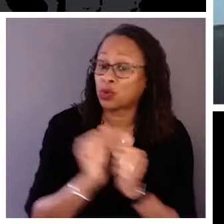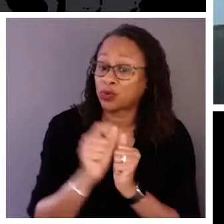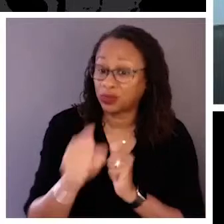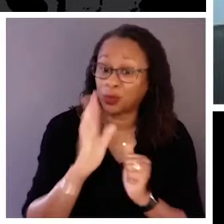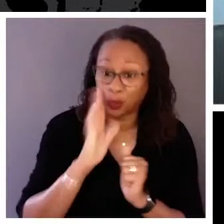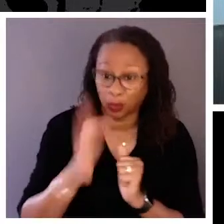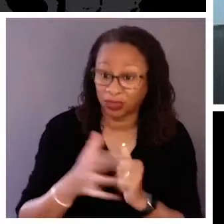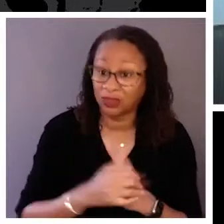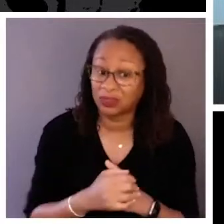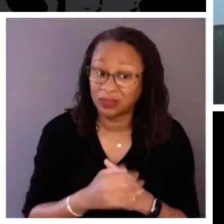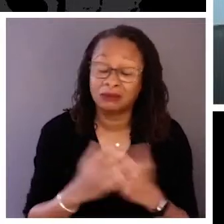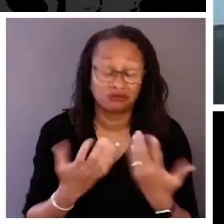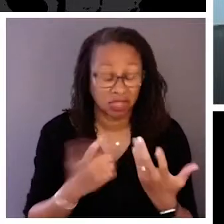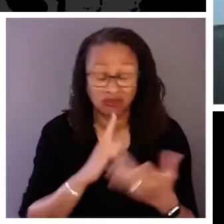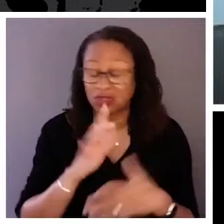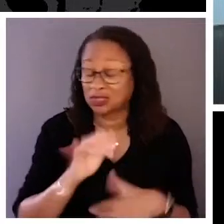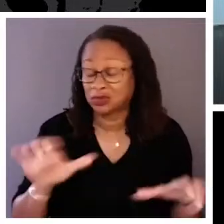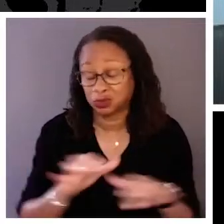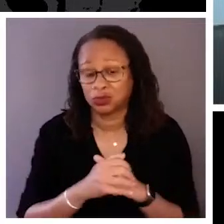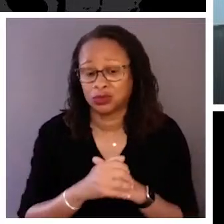Believe me, they do.